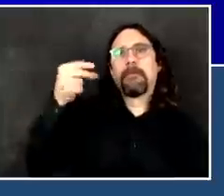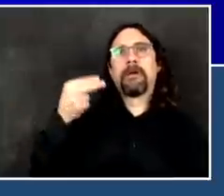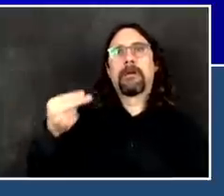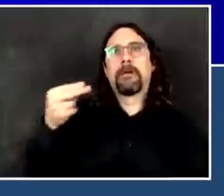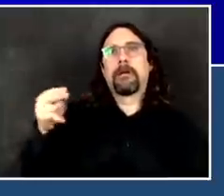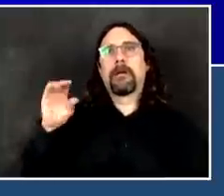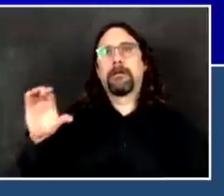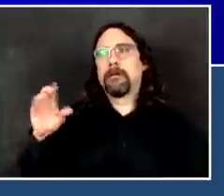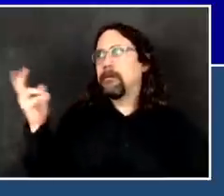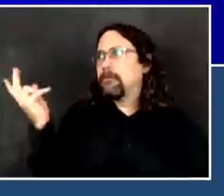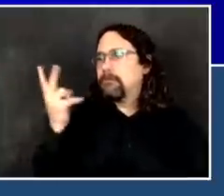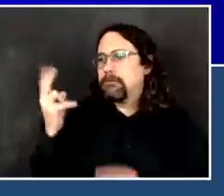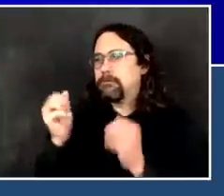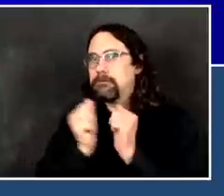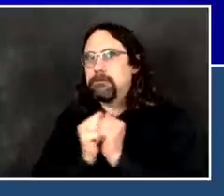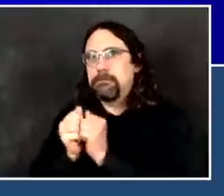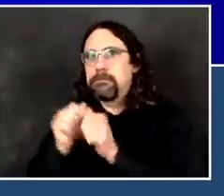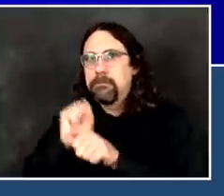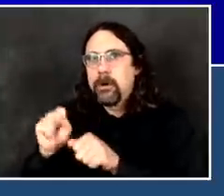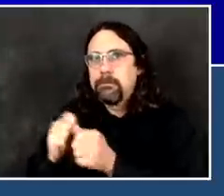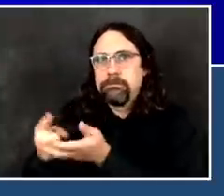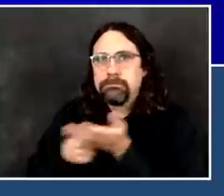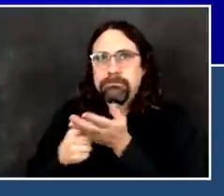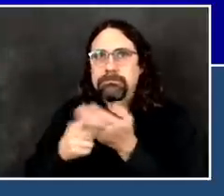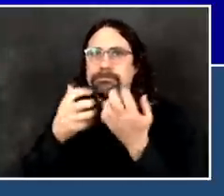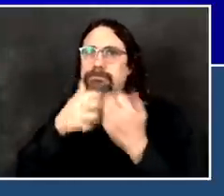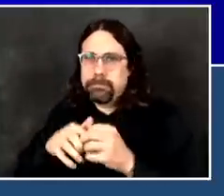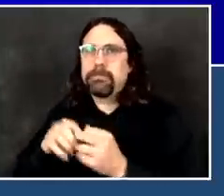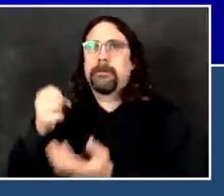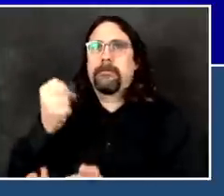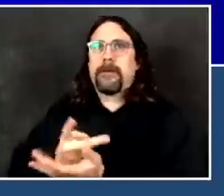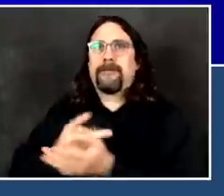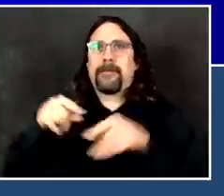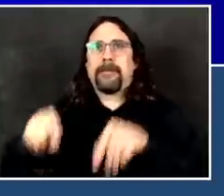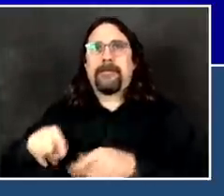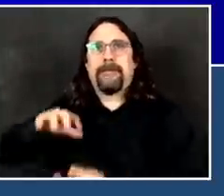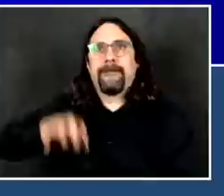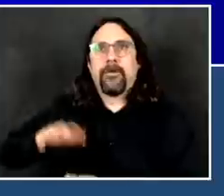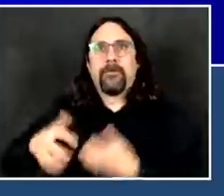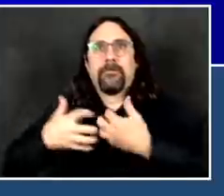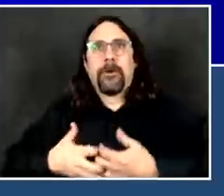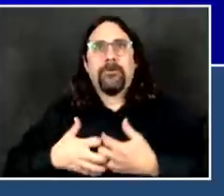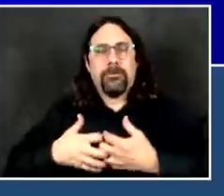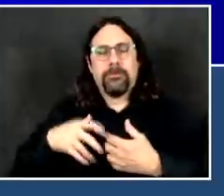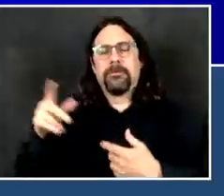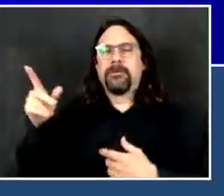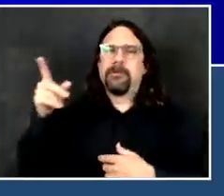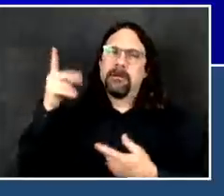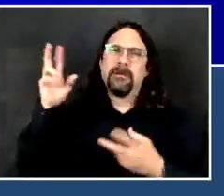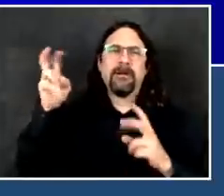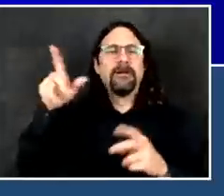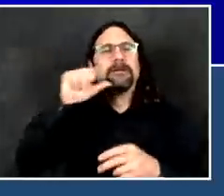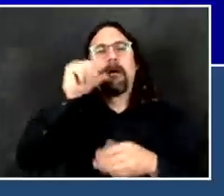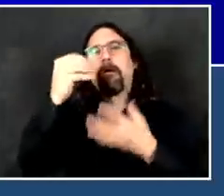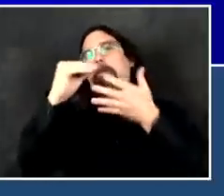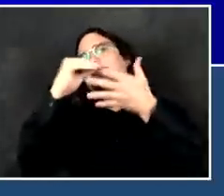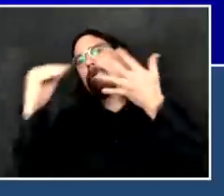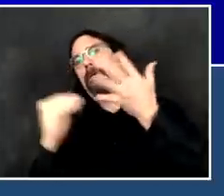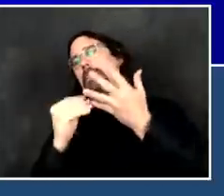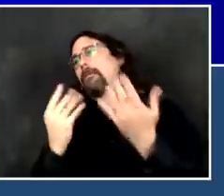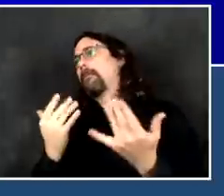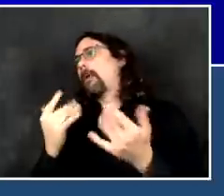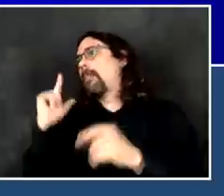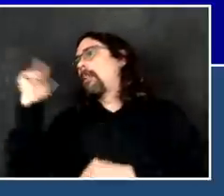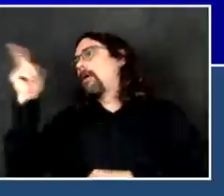really stepped up. And they were tremendous partners in getting this ventilator approved and ready. Now, this story, again, it